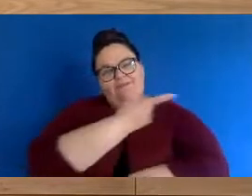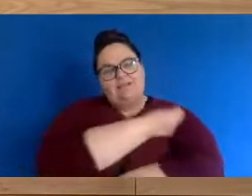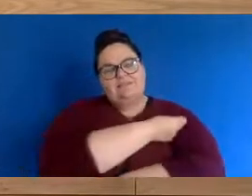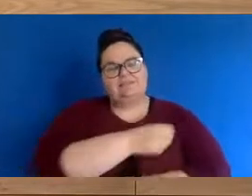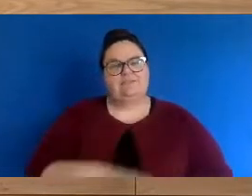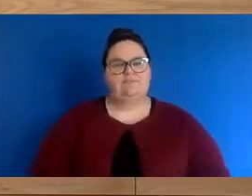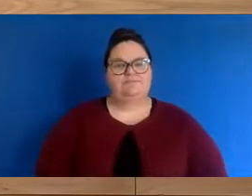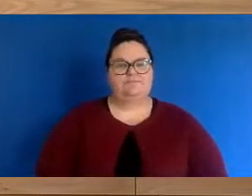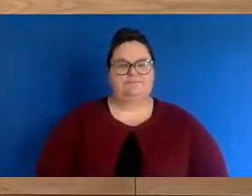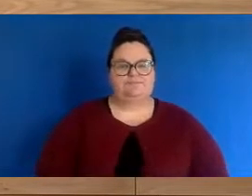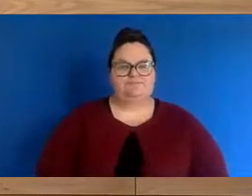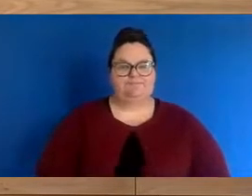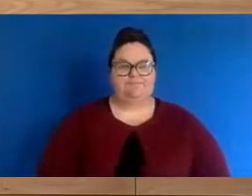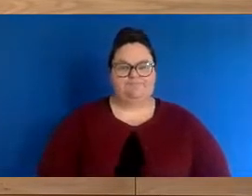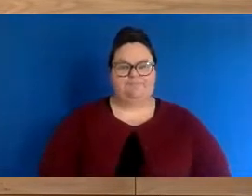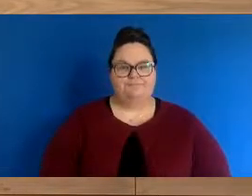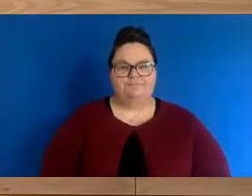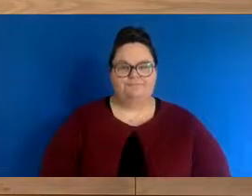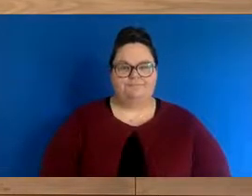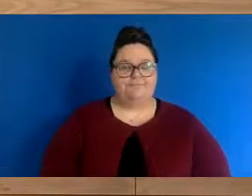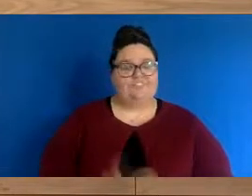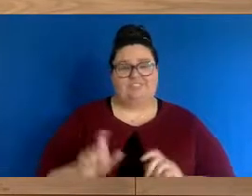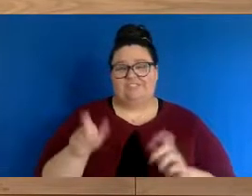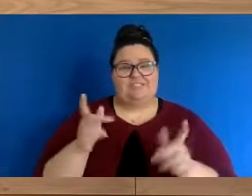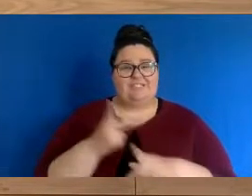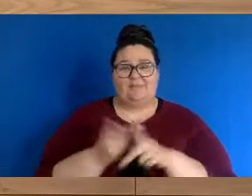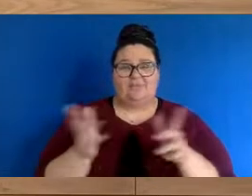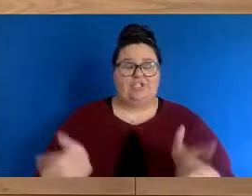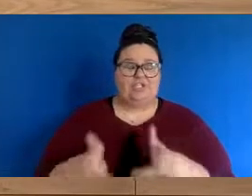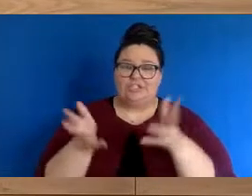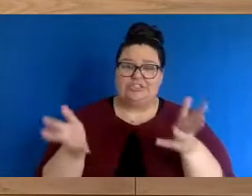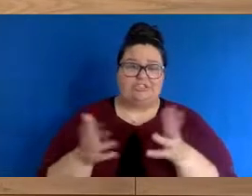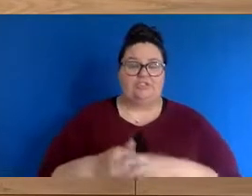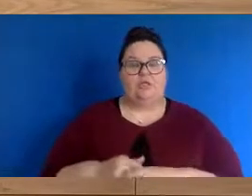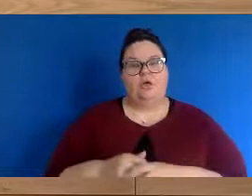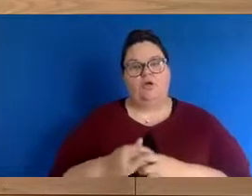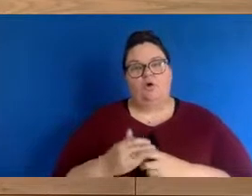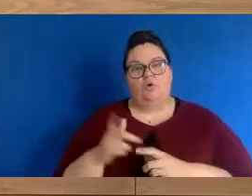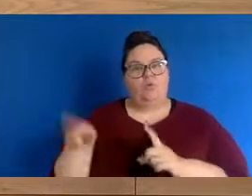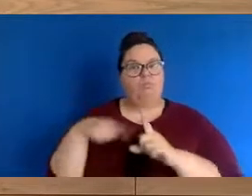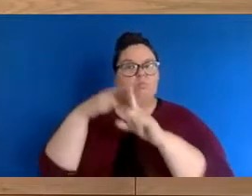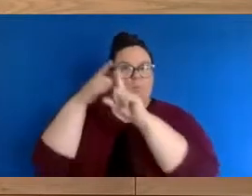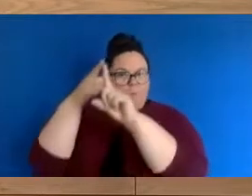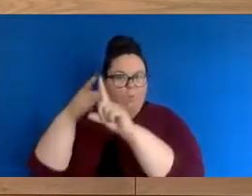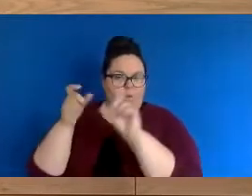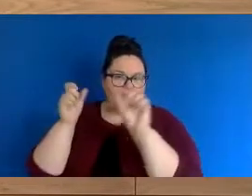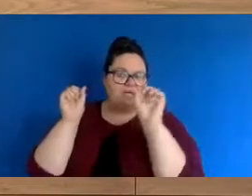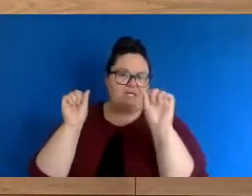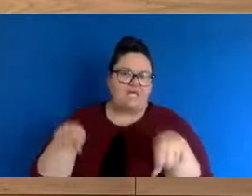and your coworkers to get vaccinated. We can certainly reach our goal.